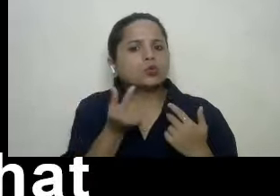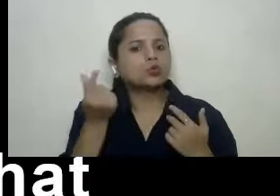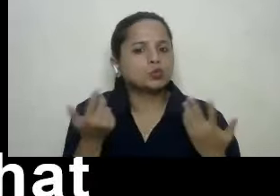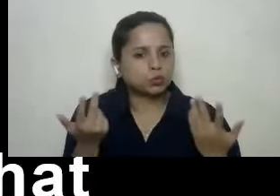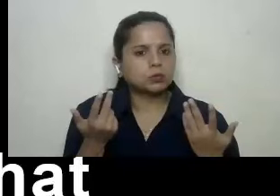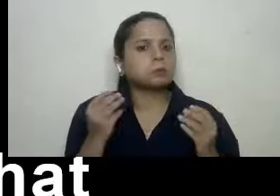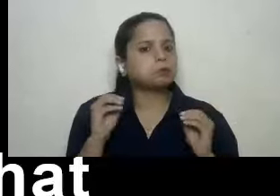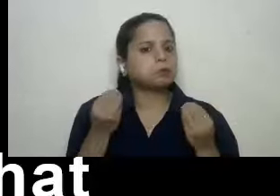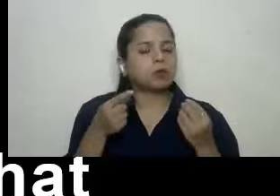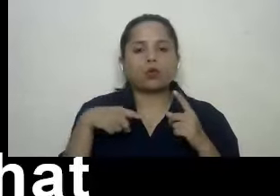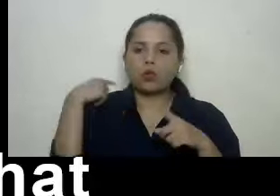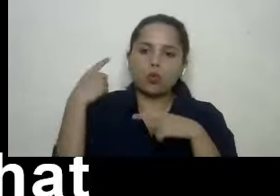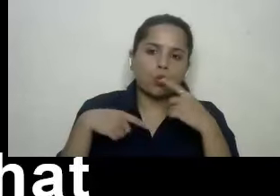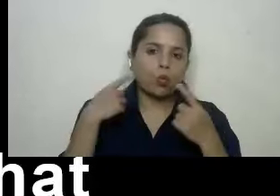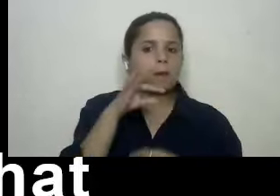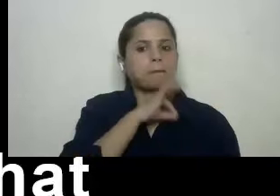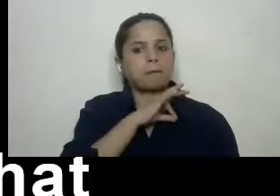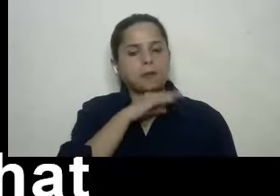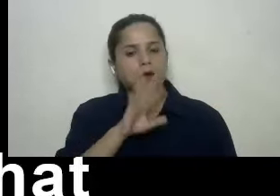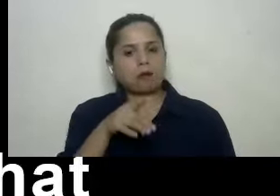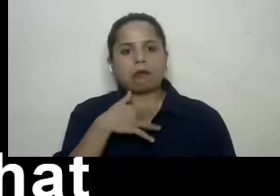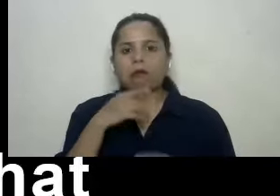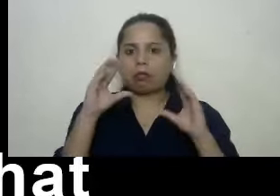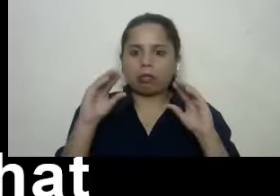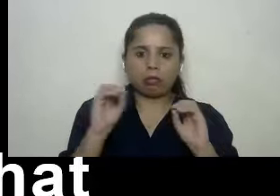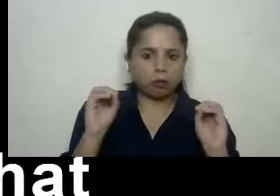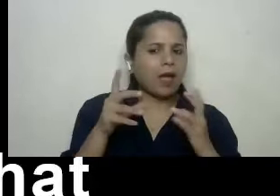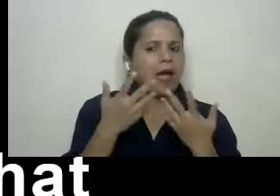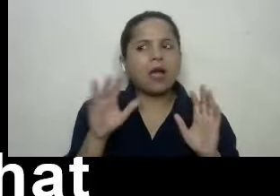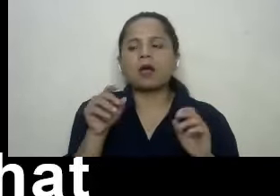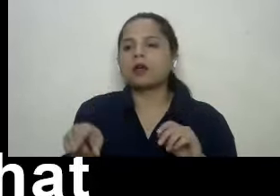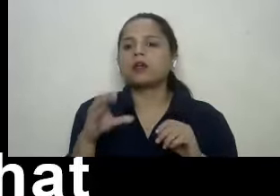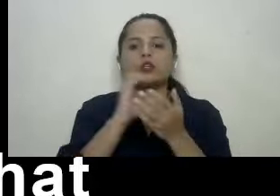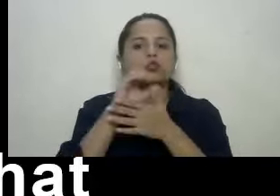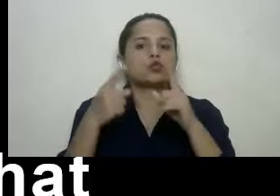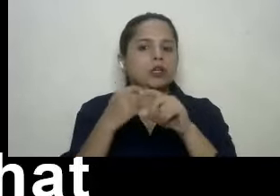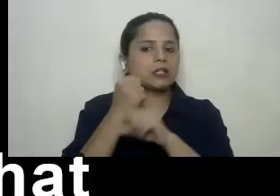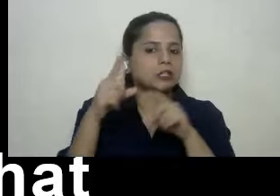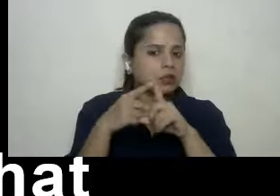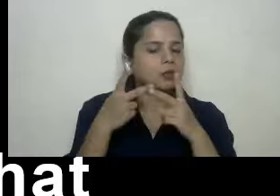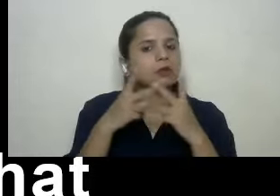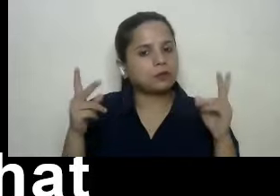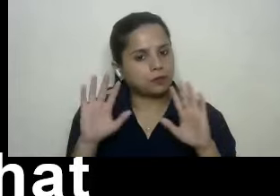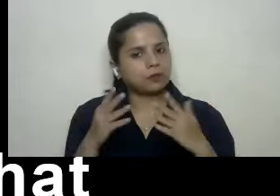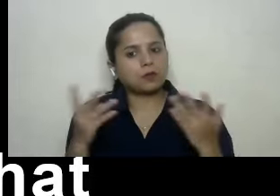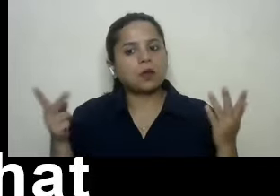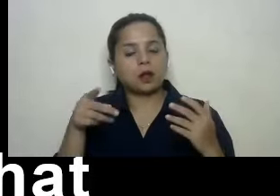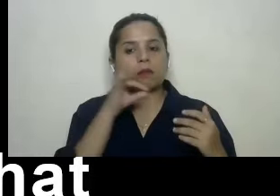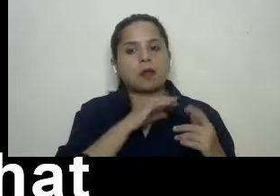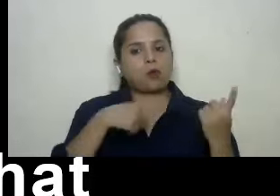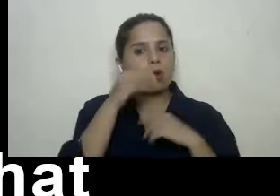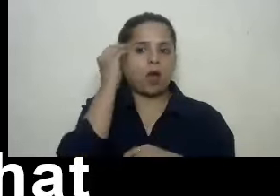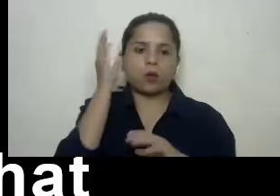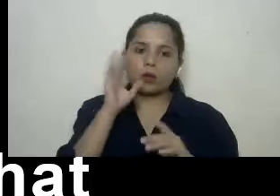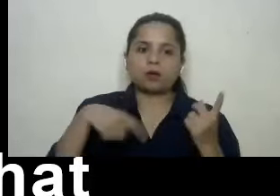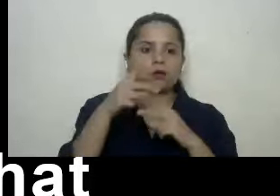as always, there are benefits and disadvantages of using anything like ChatGPT also. Benefits we are already aware. So